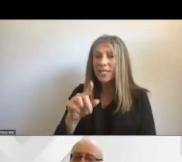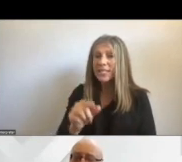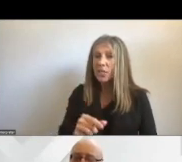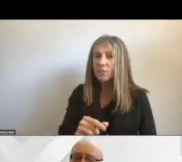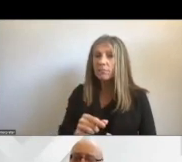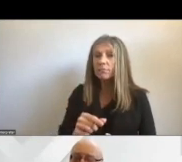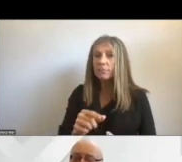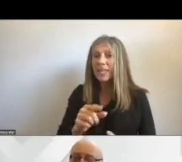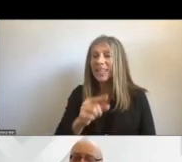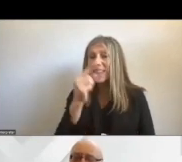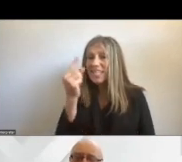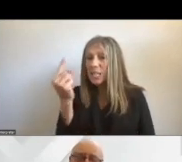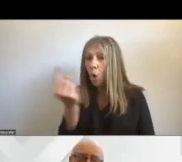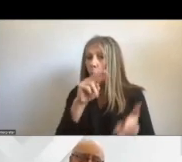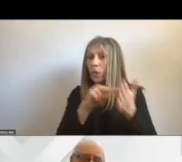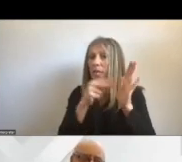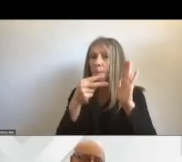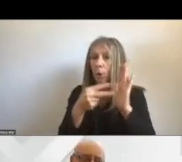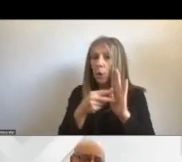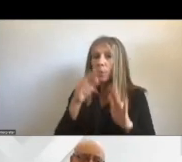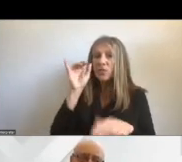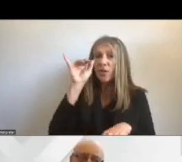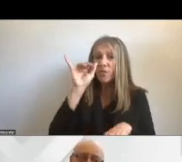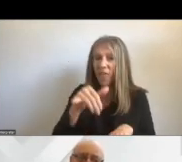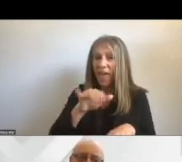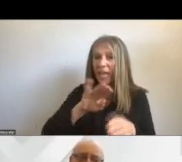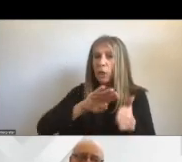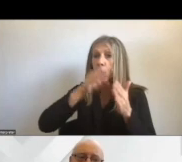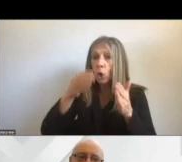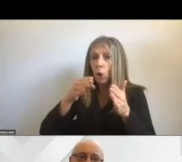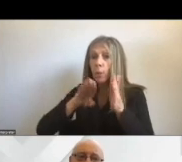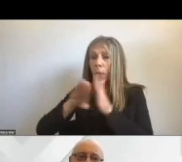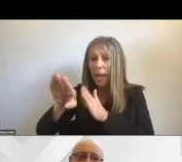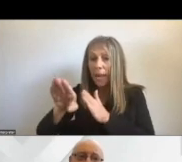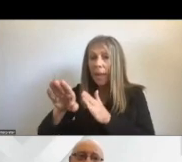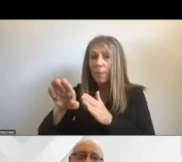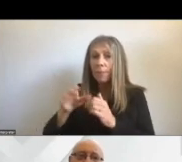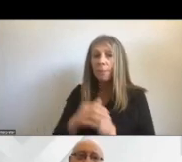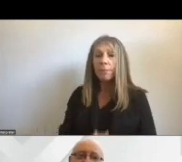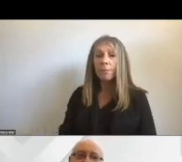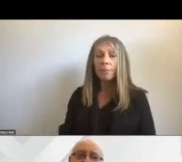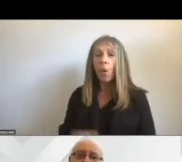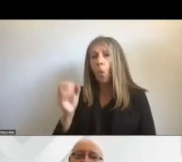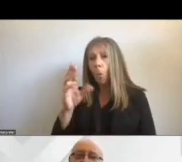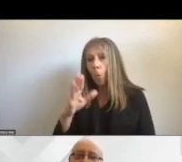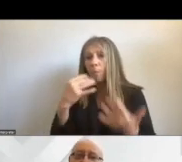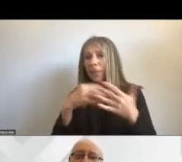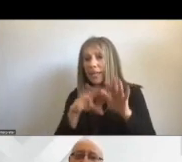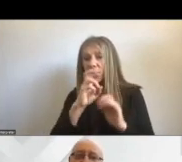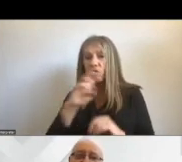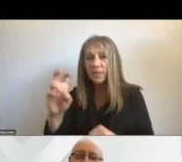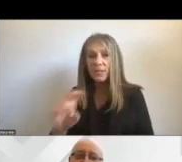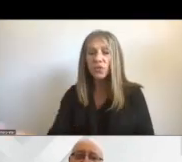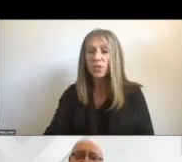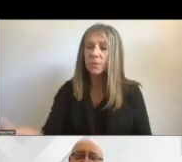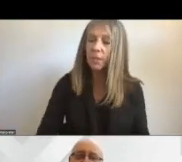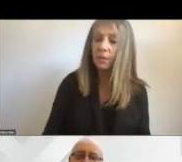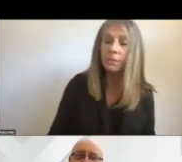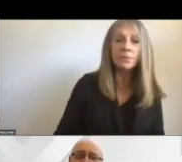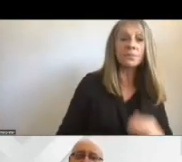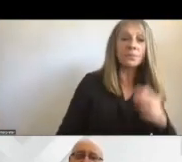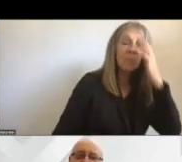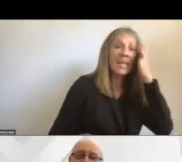If it's used both as a way to get to the parking and a crossing, it does have to have detectable warning. But